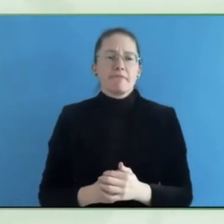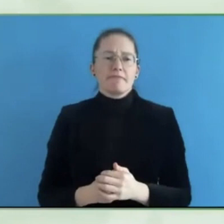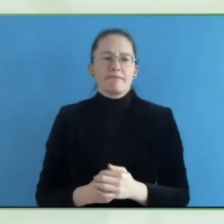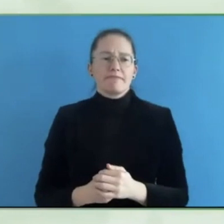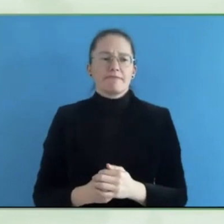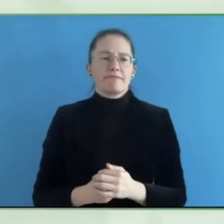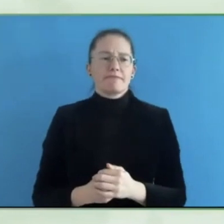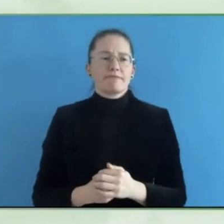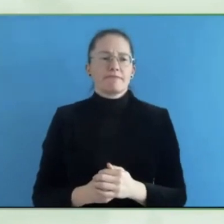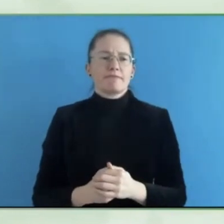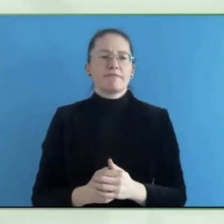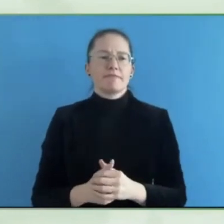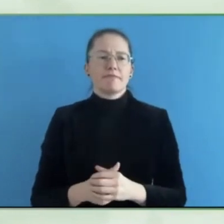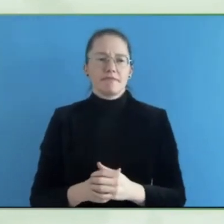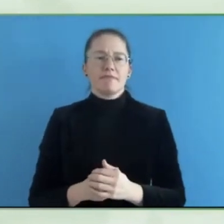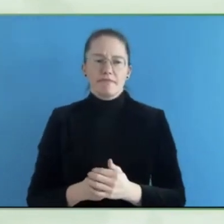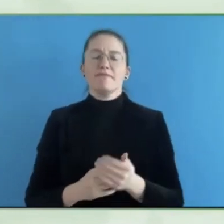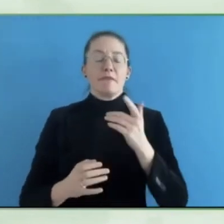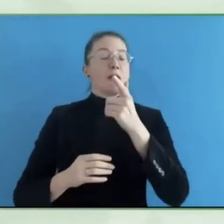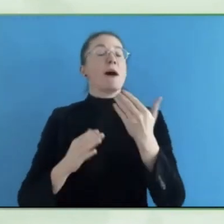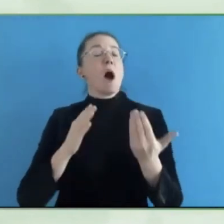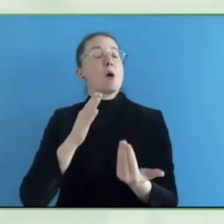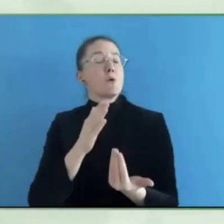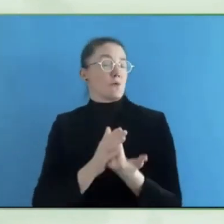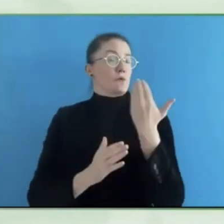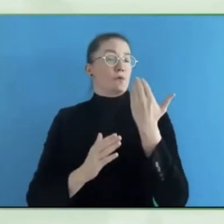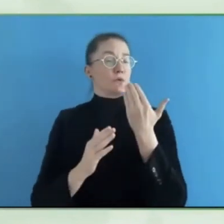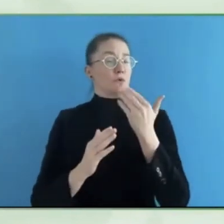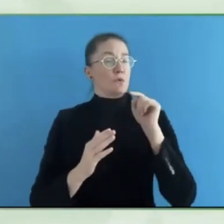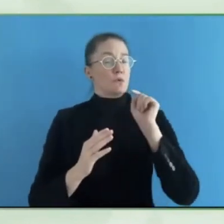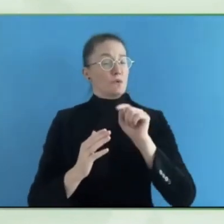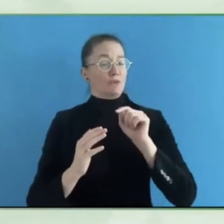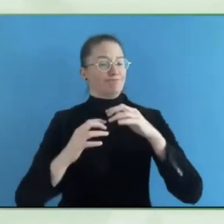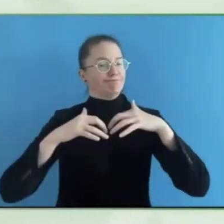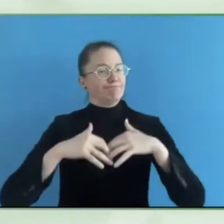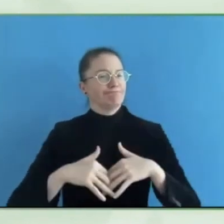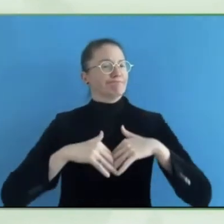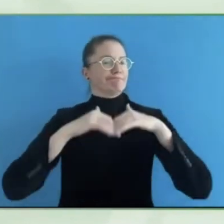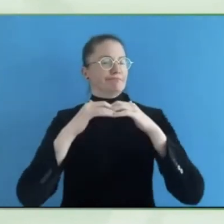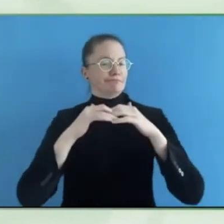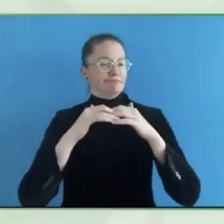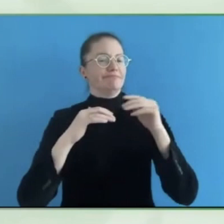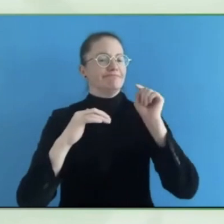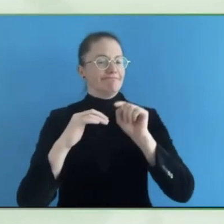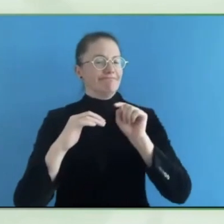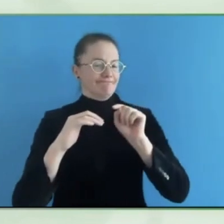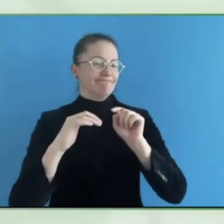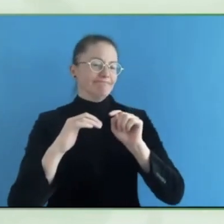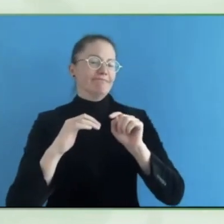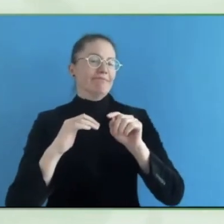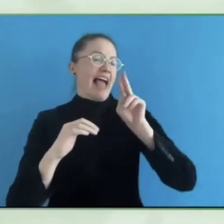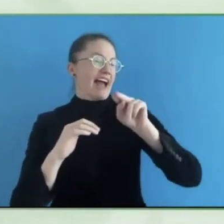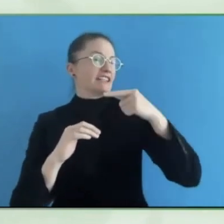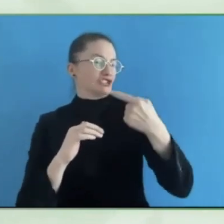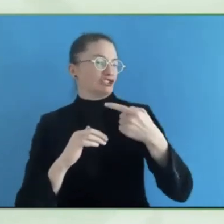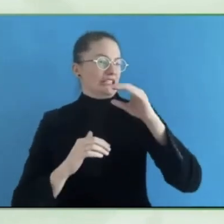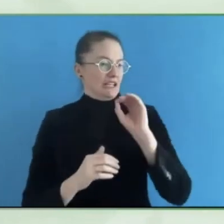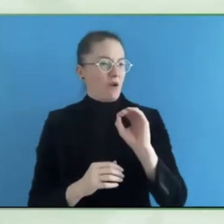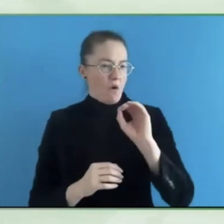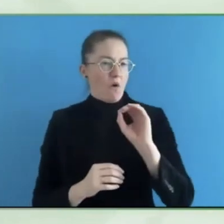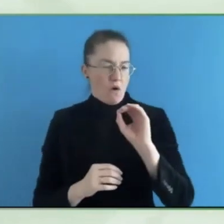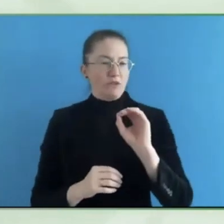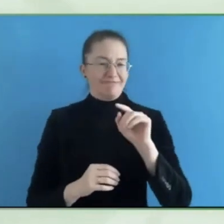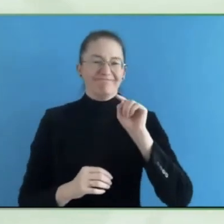outside of the exit there. People of the team you saw in the video are there and can show